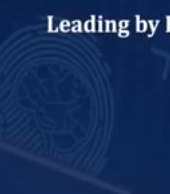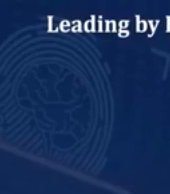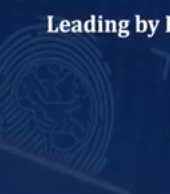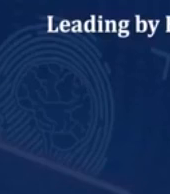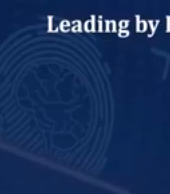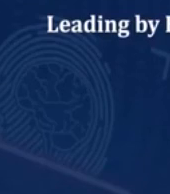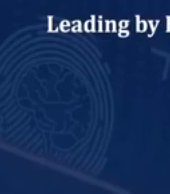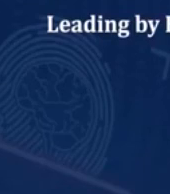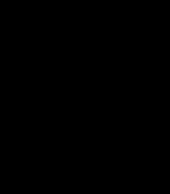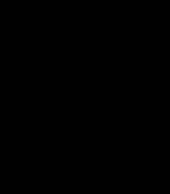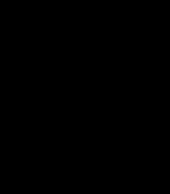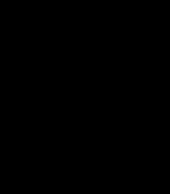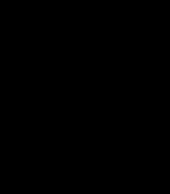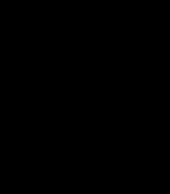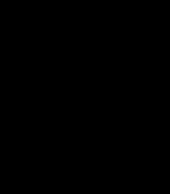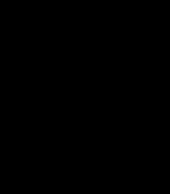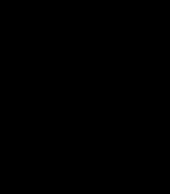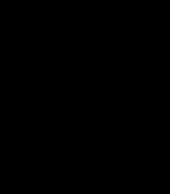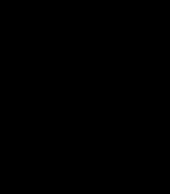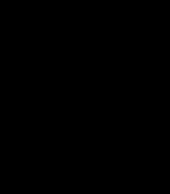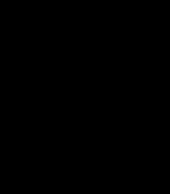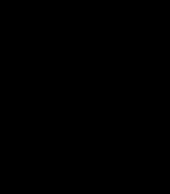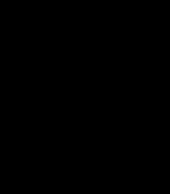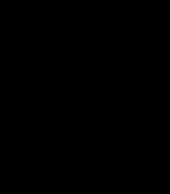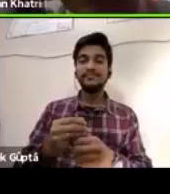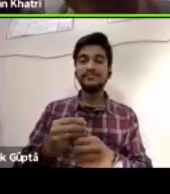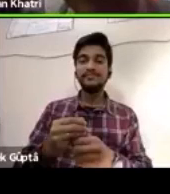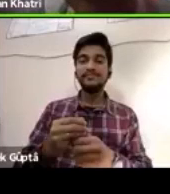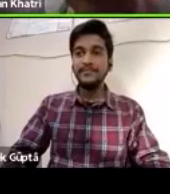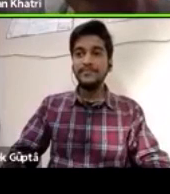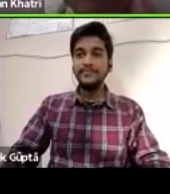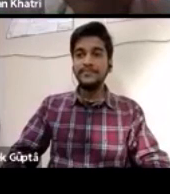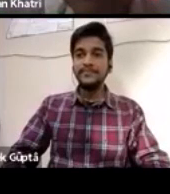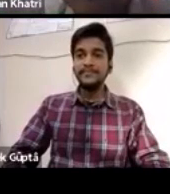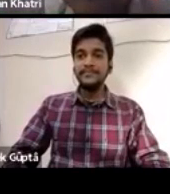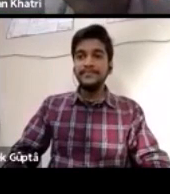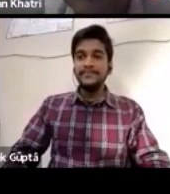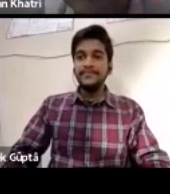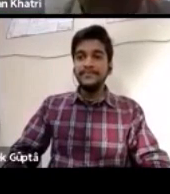thoughts. Thank you so much. Thank you, Ji. Thank you to all the panelists.